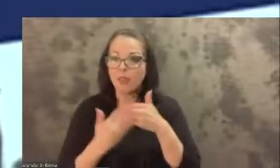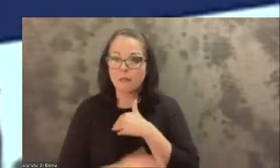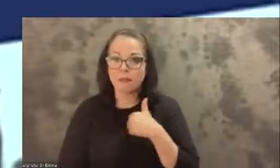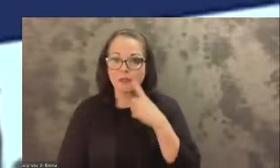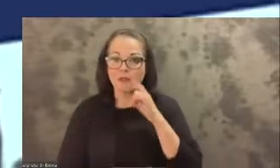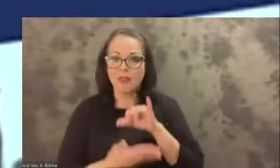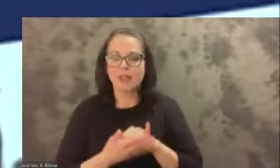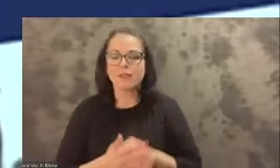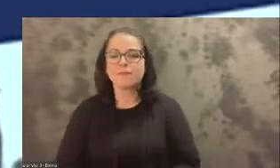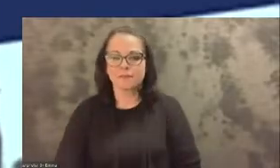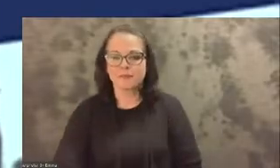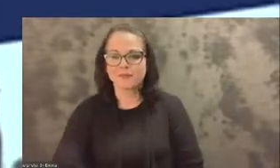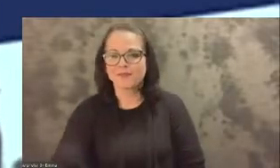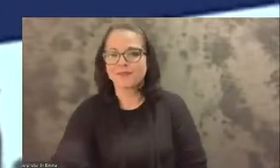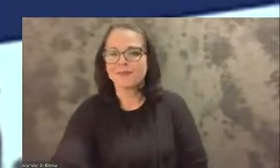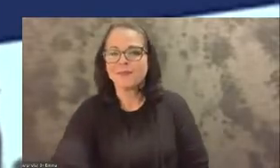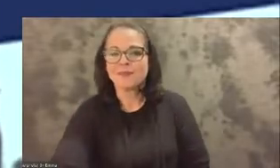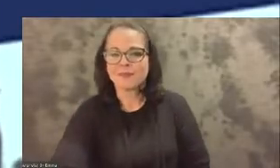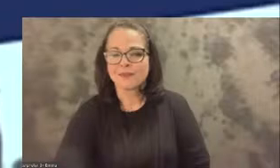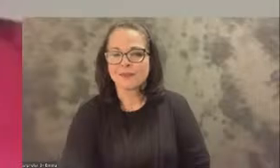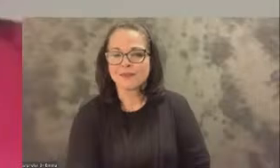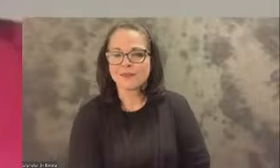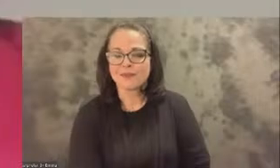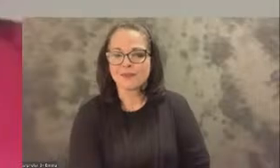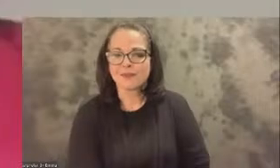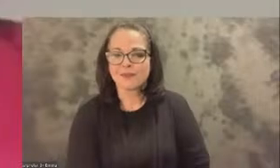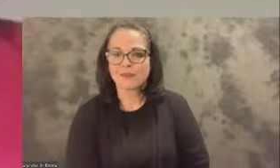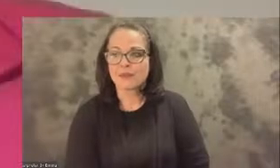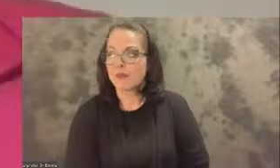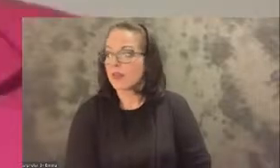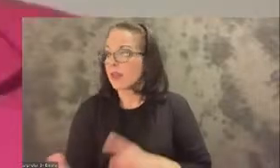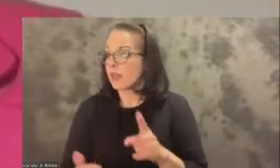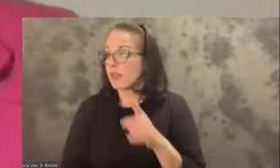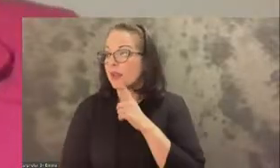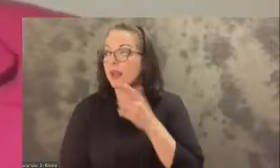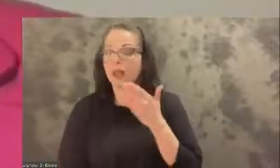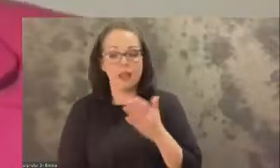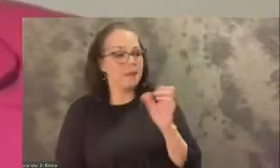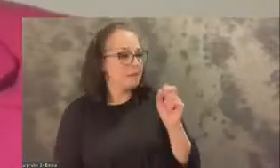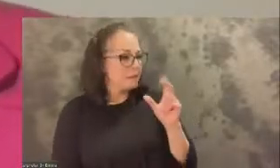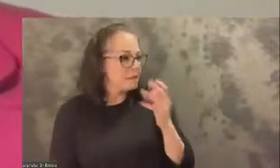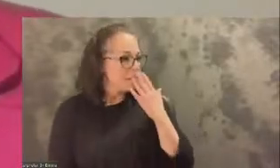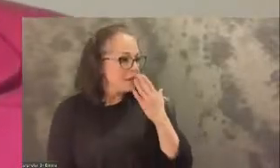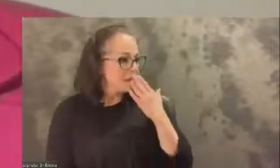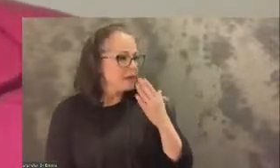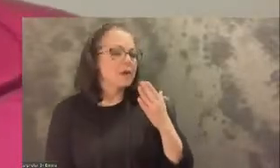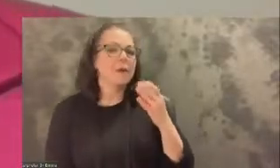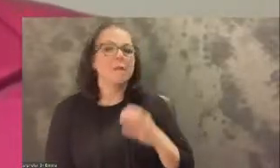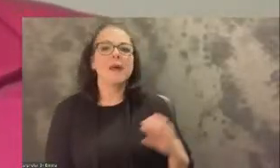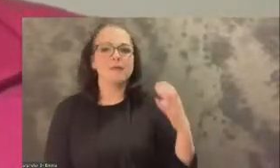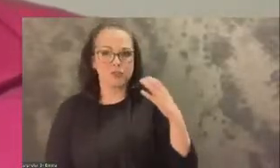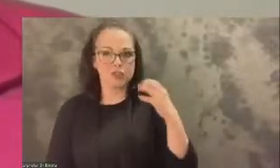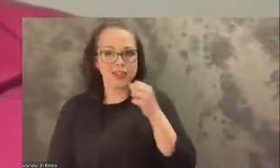back to you. Thank you, Madam Chair. And again, a lot